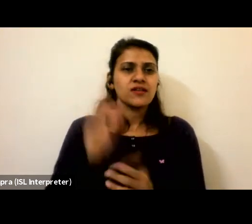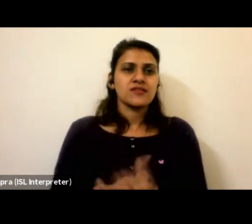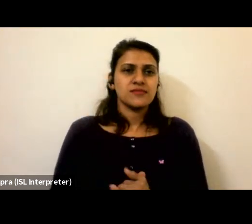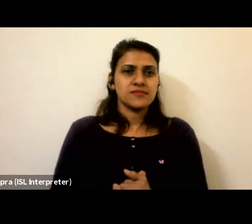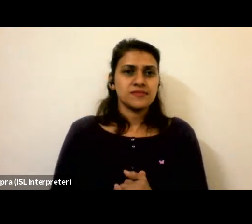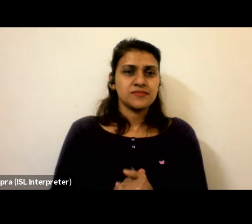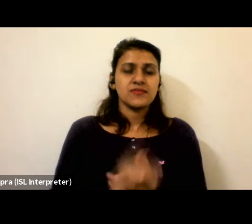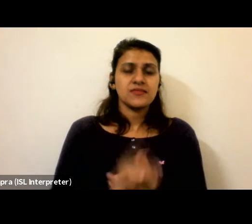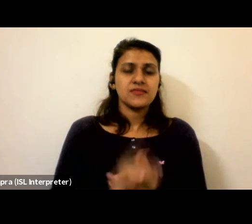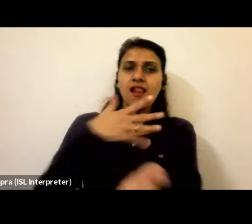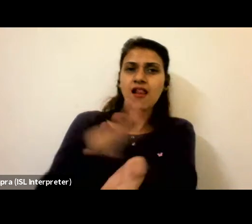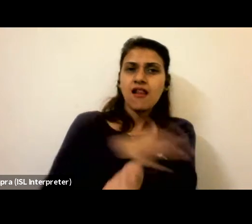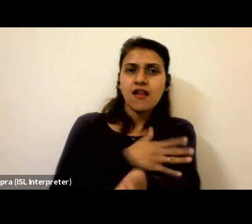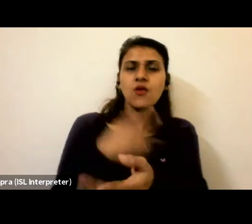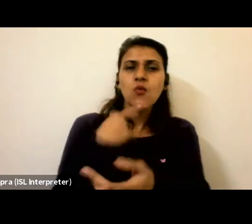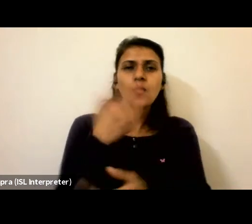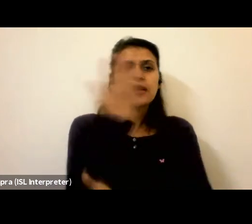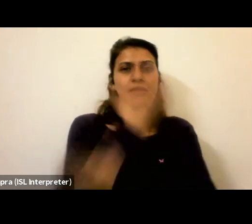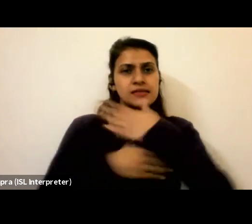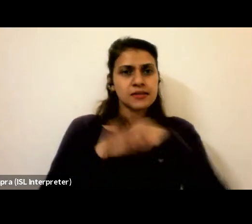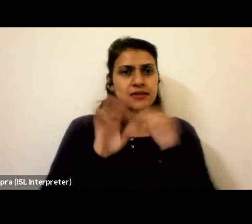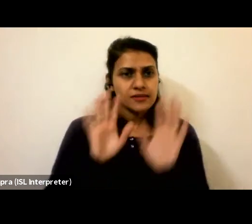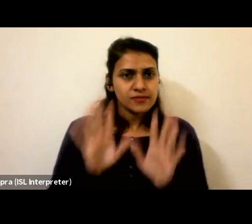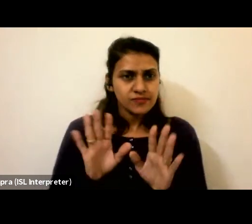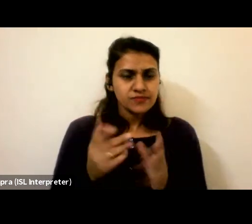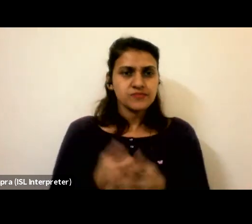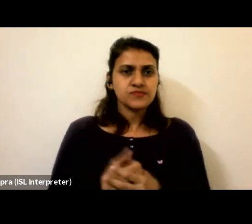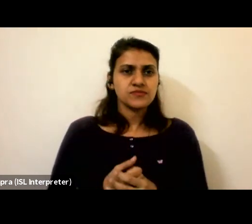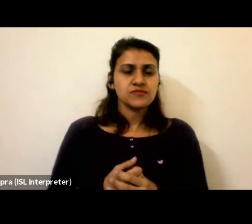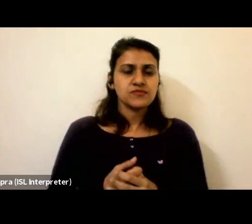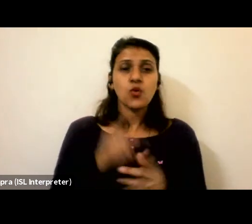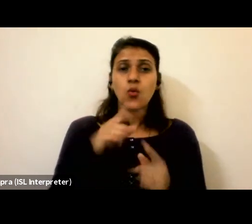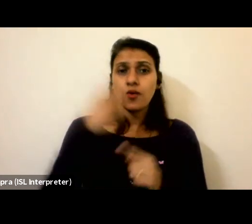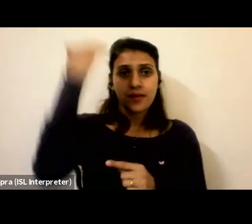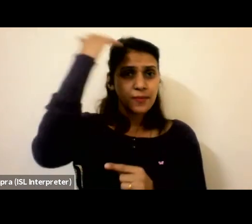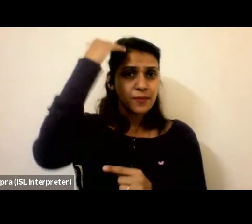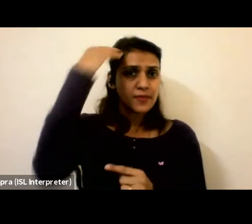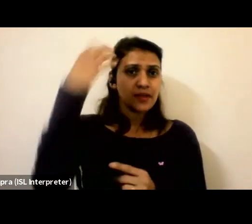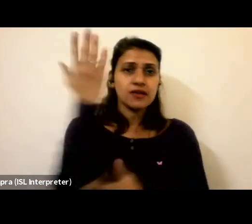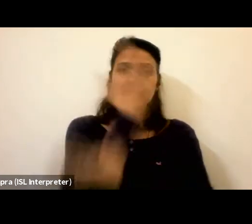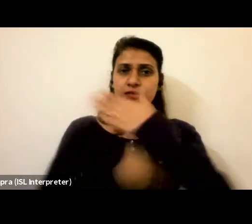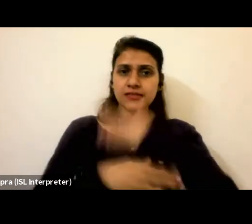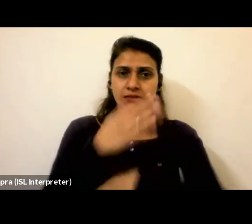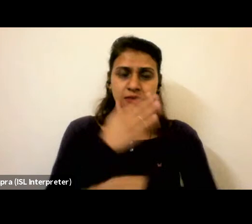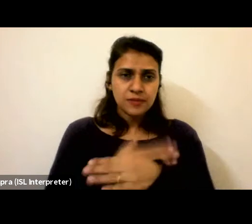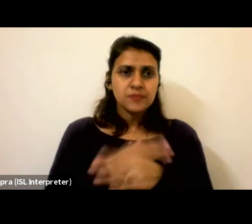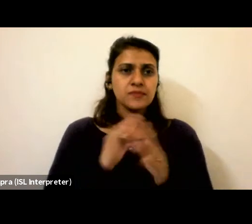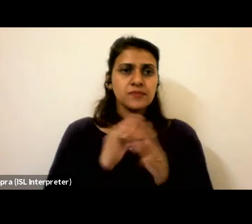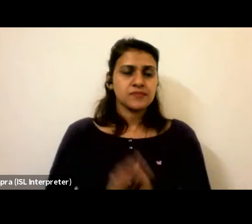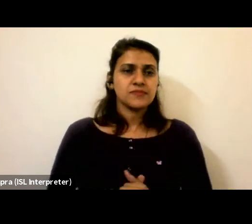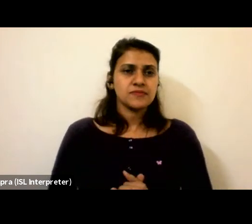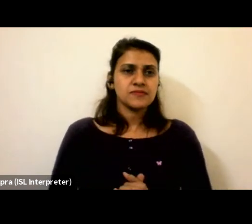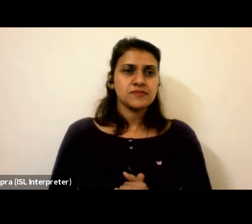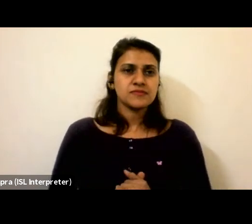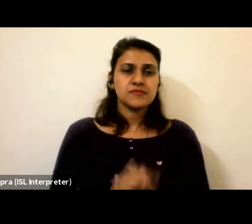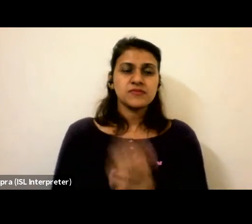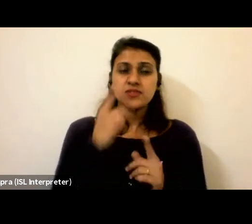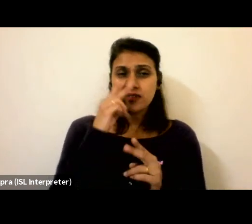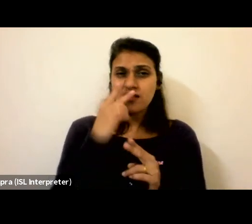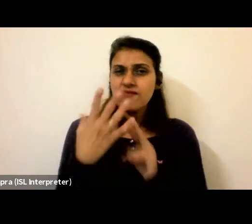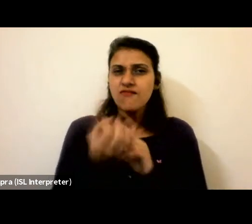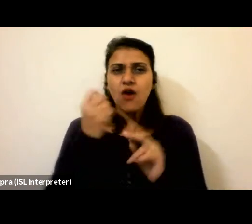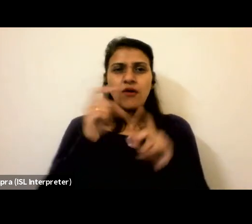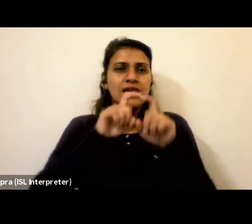blood disorders and chronic neurological disabilities, still do not find a